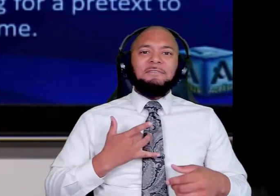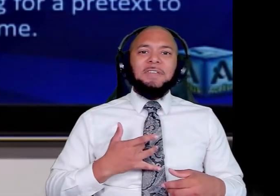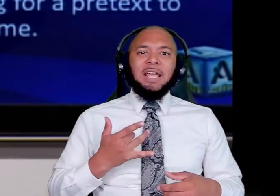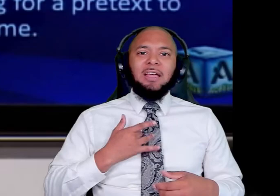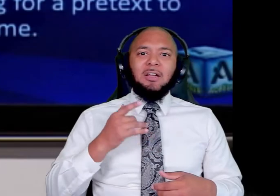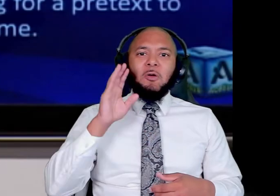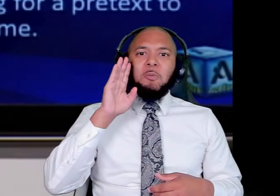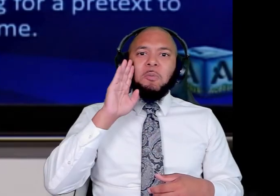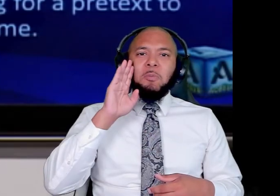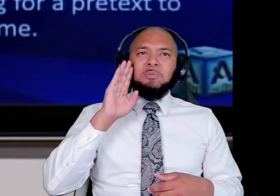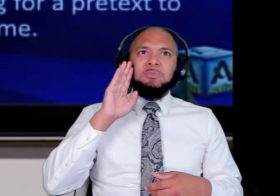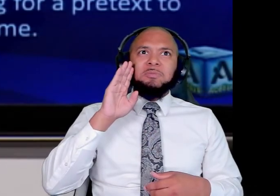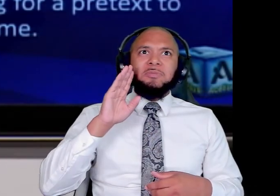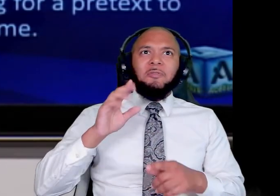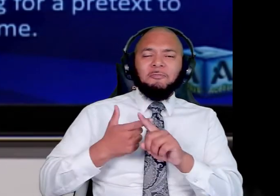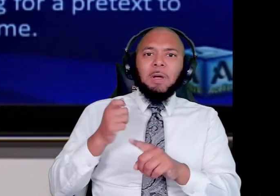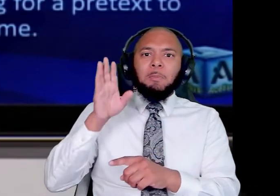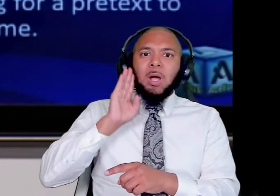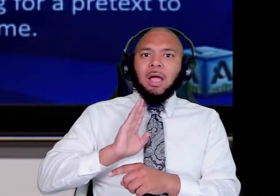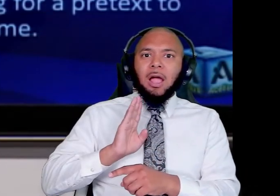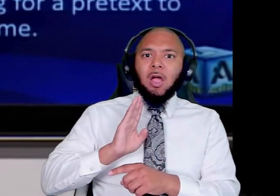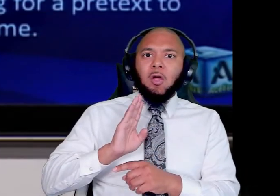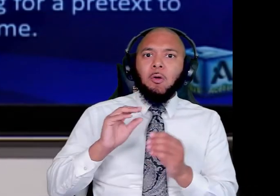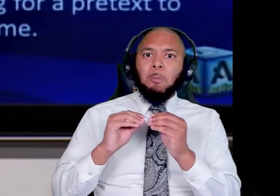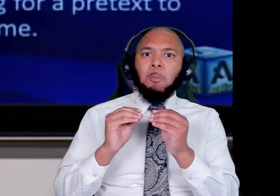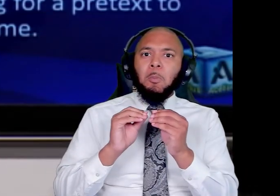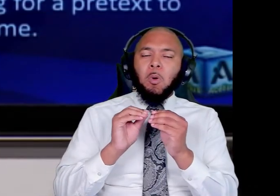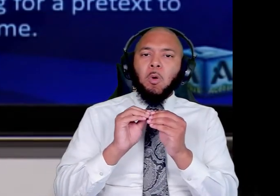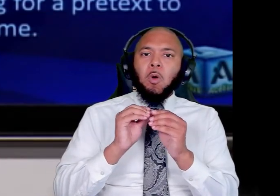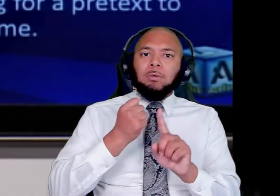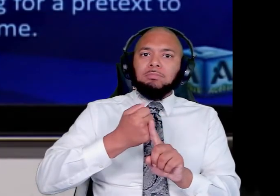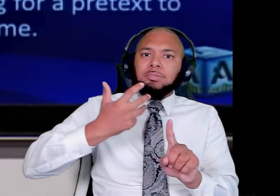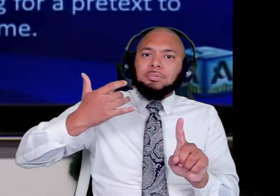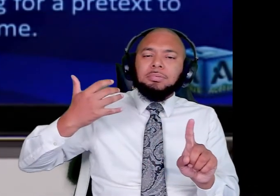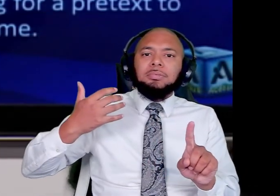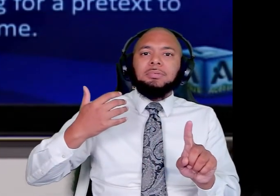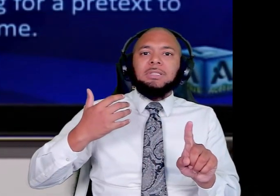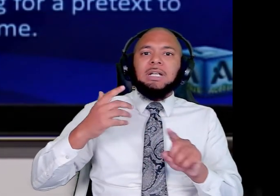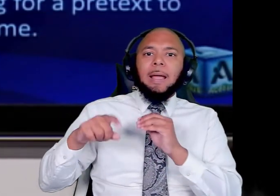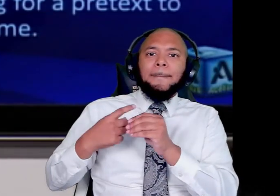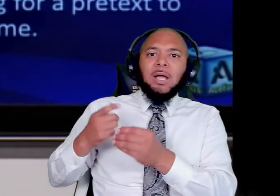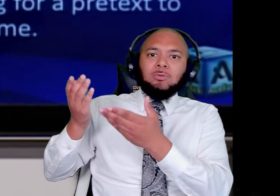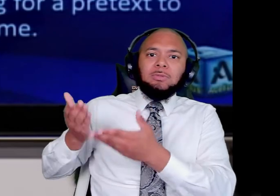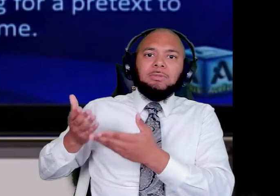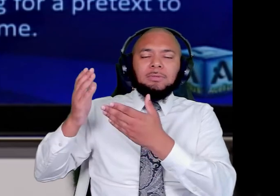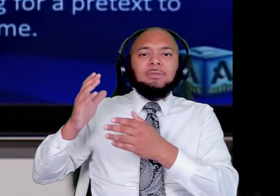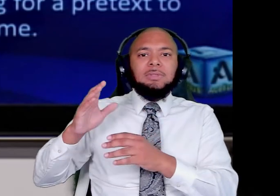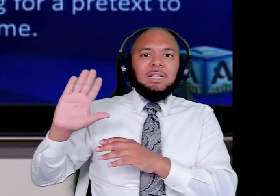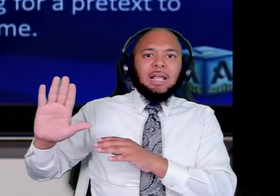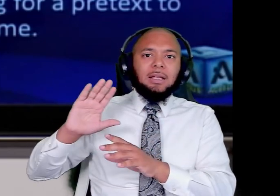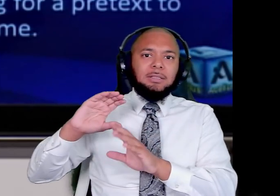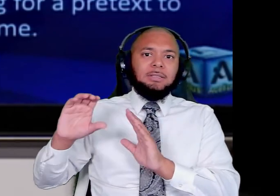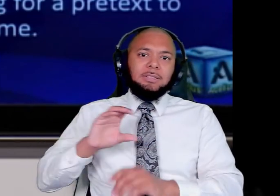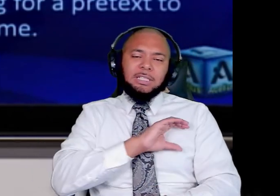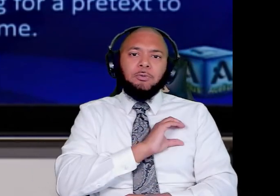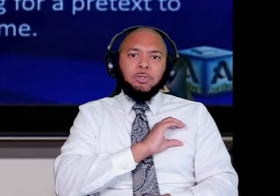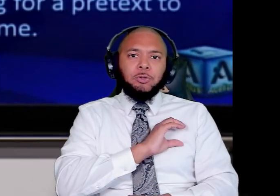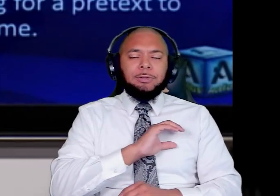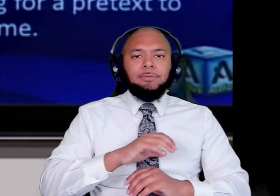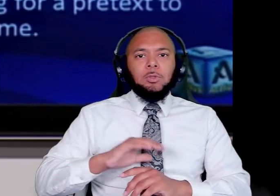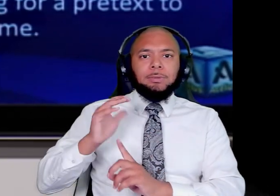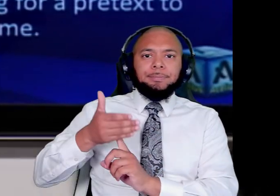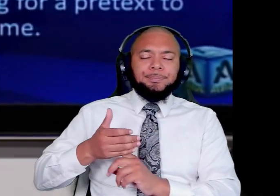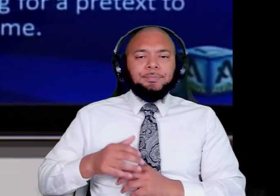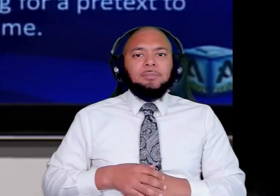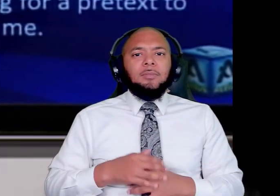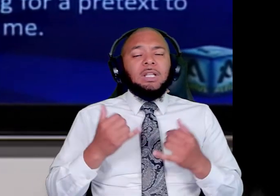like, giving us a little more insight, a little more interest of his character. I want you now to take some time to